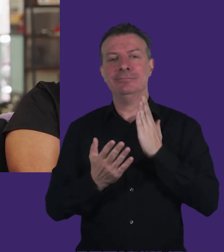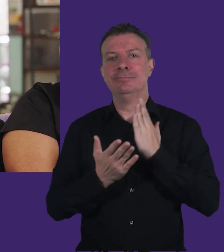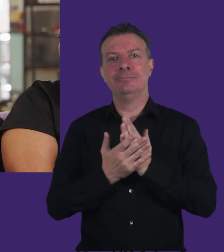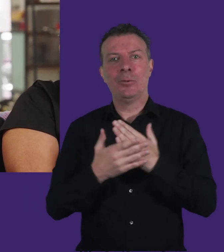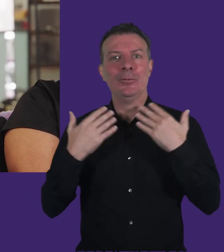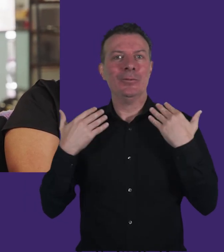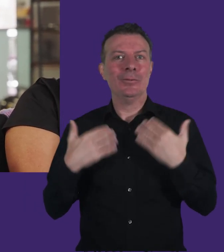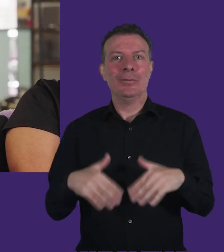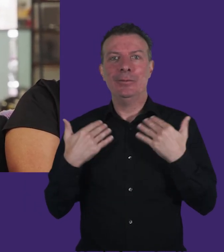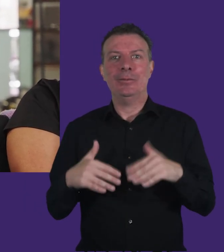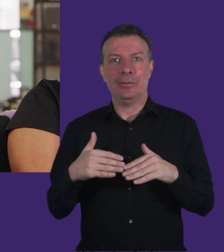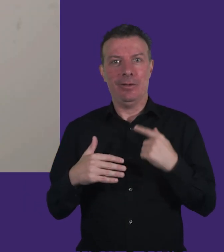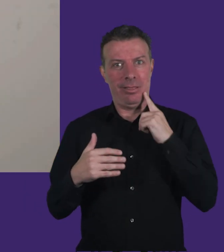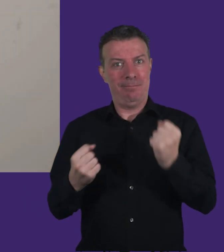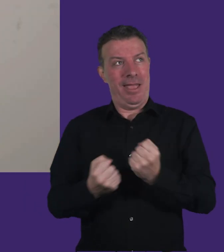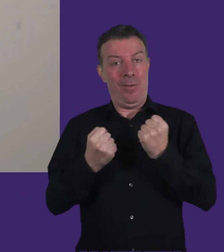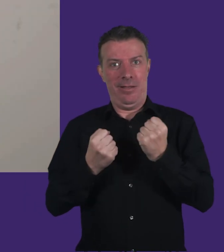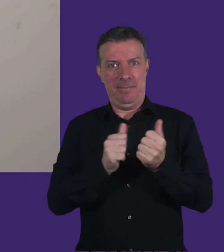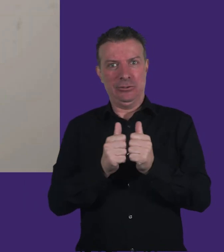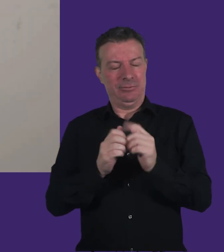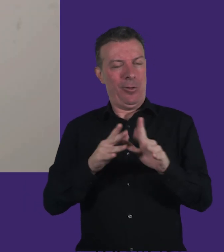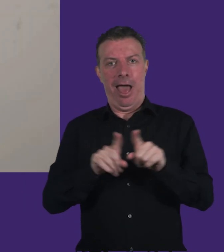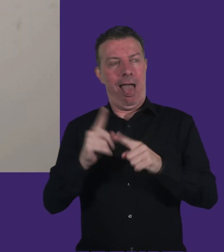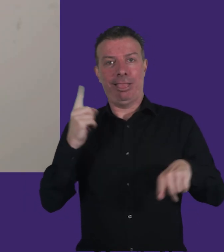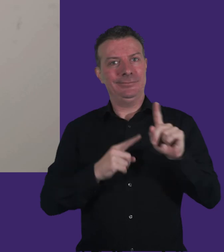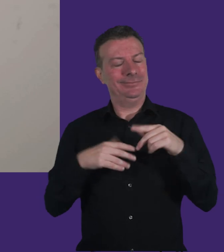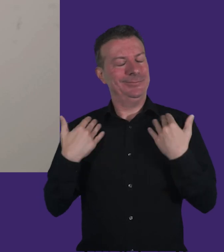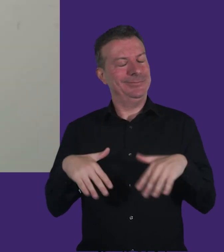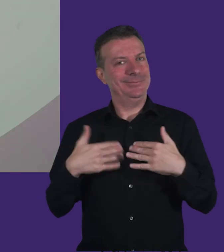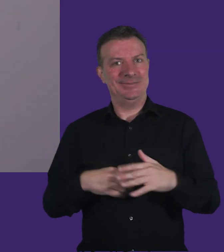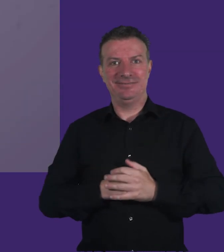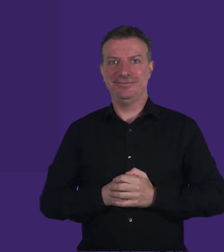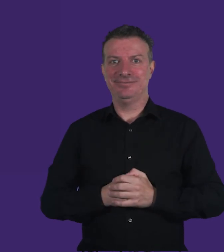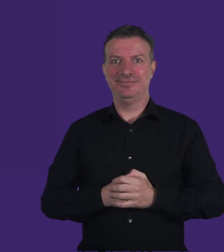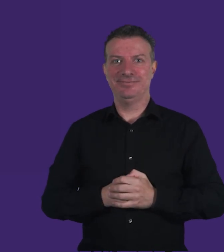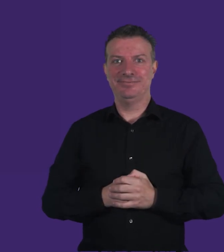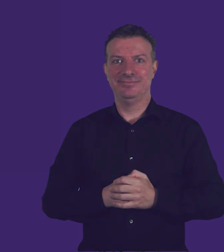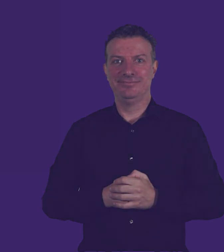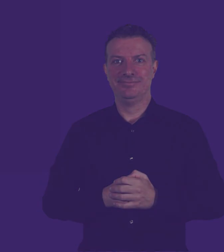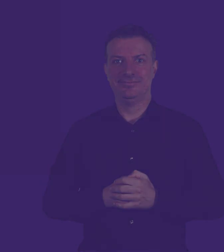it's a totally different situation. I think the power of peer support is like nothing else.